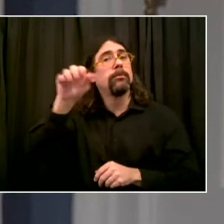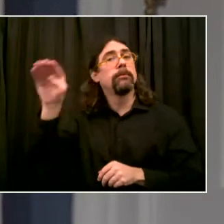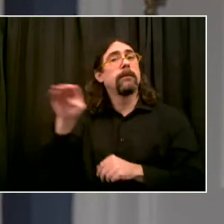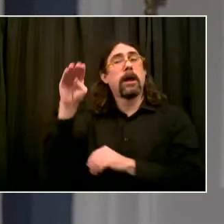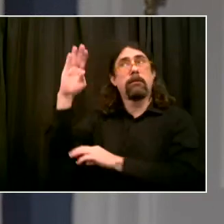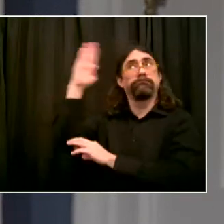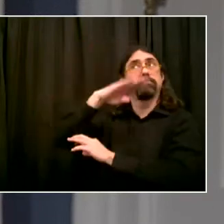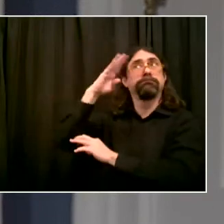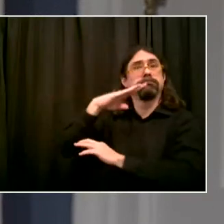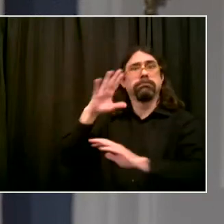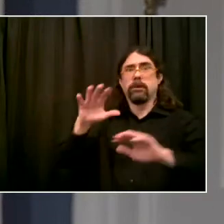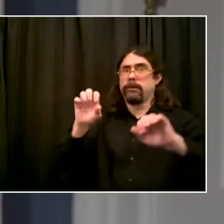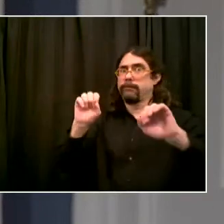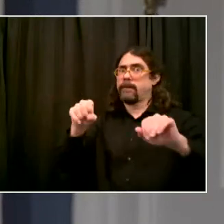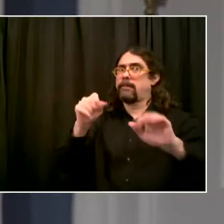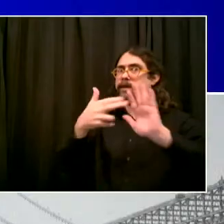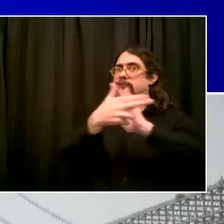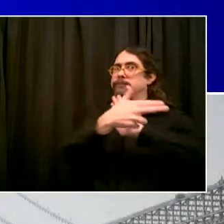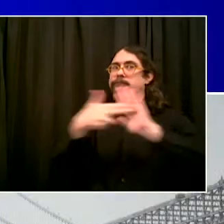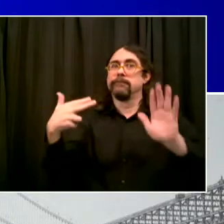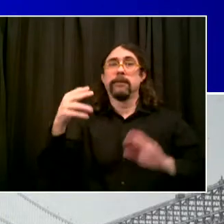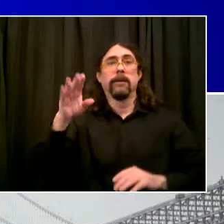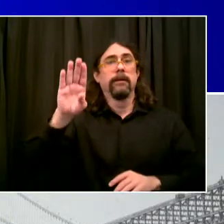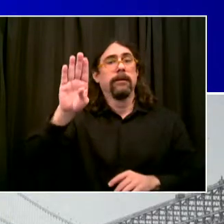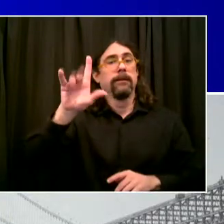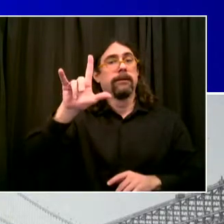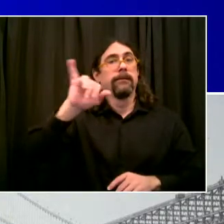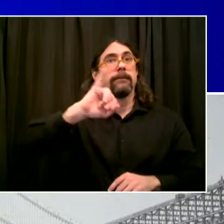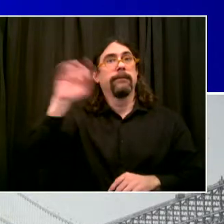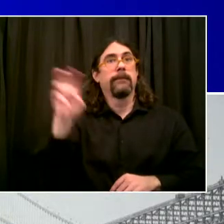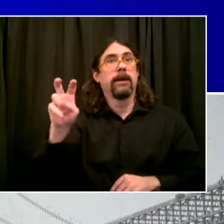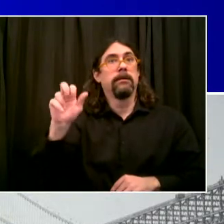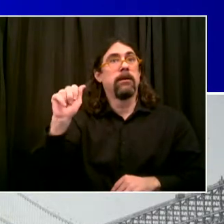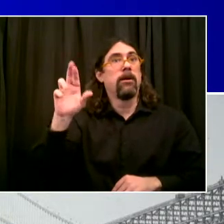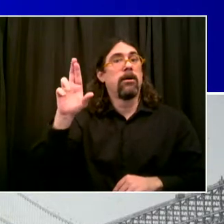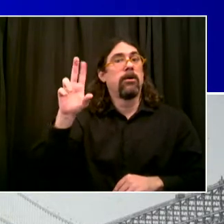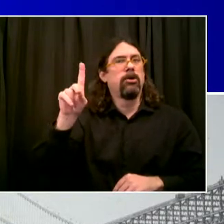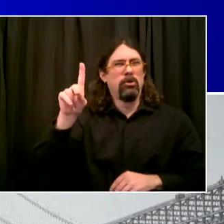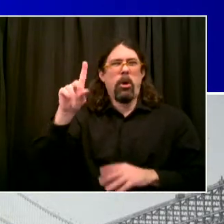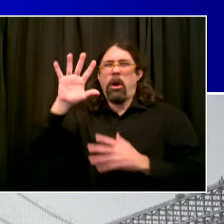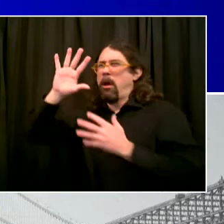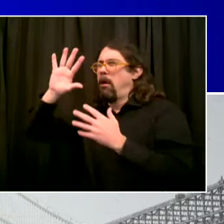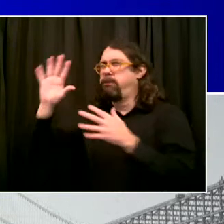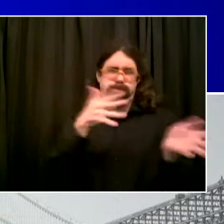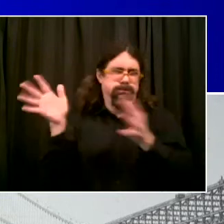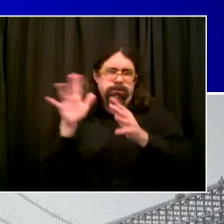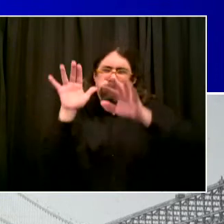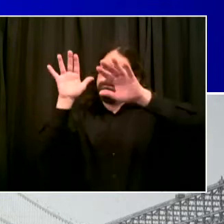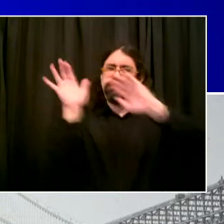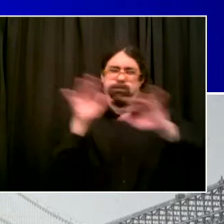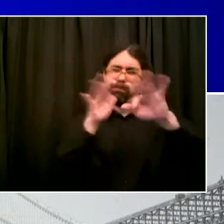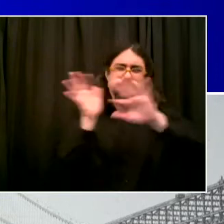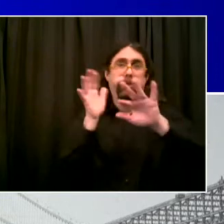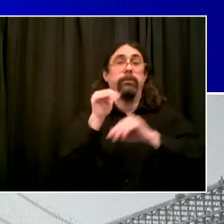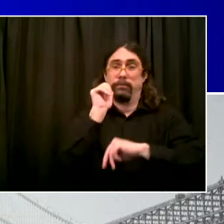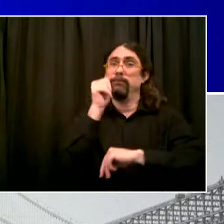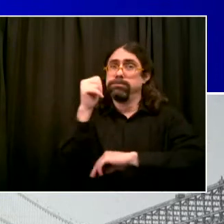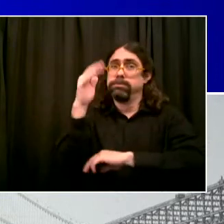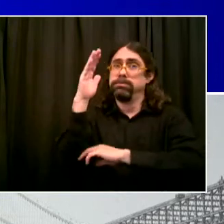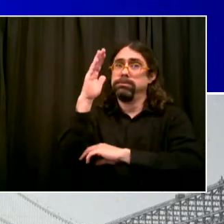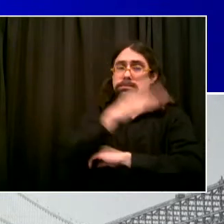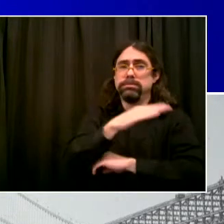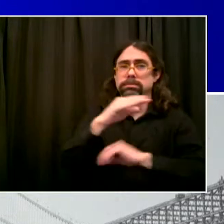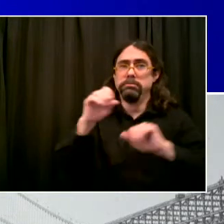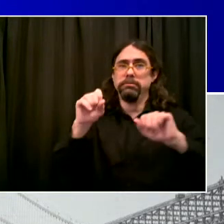conditions are going to be extremely dangerous, if not impossible at all. So again, as the mayor stated, we are strongly encouraging everybody